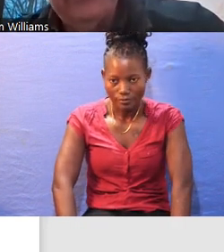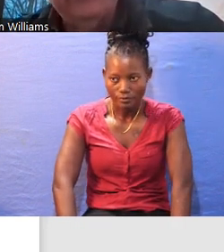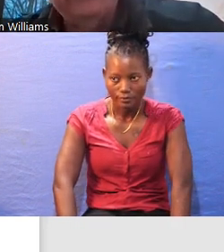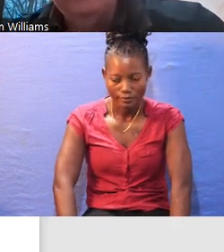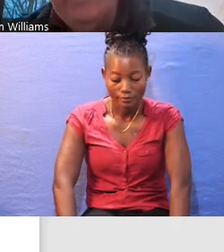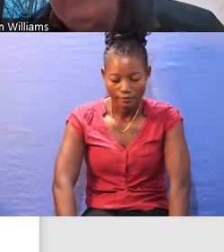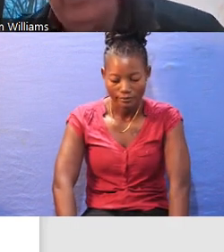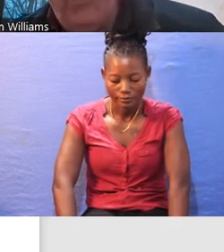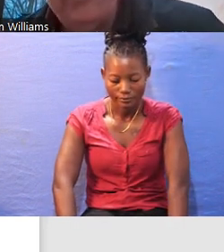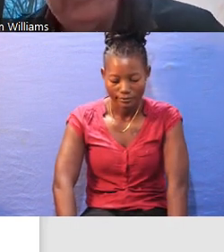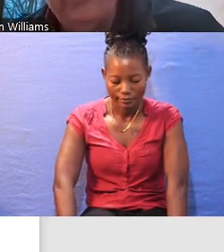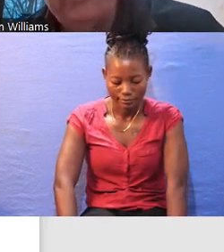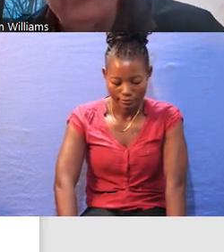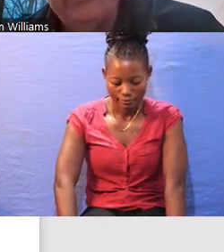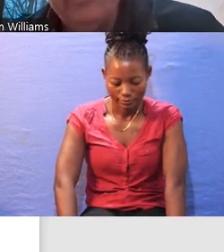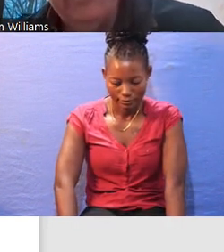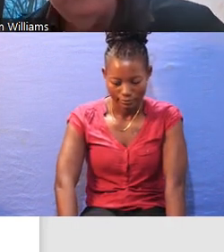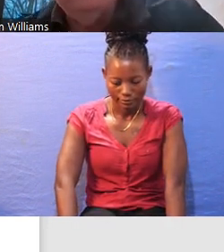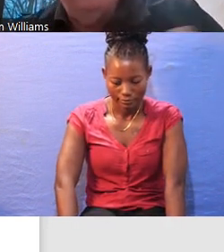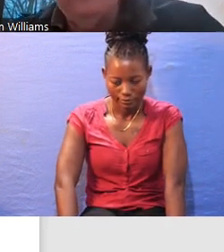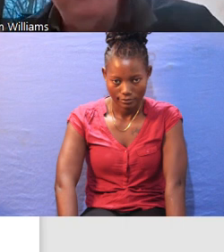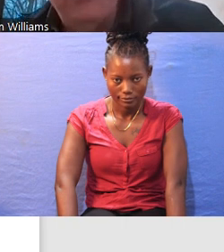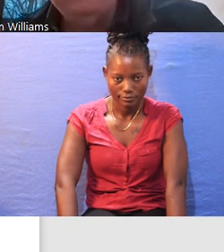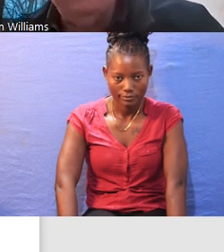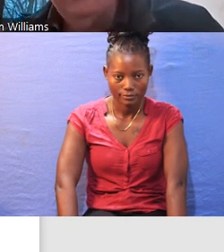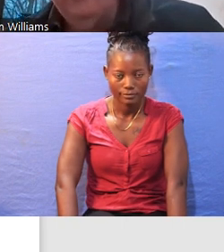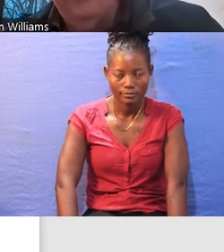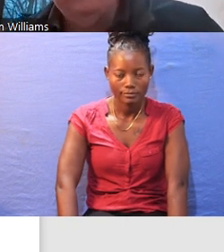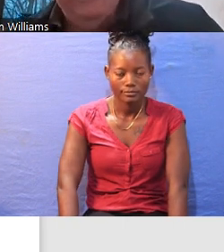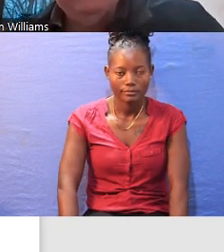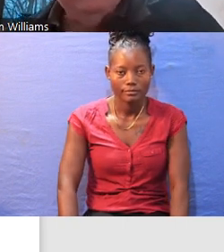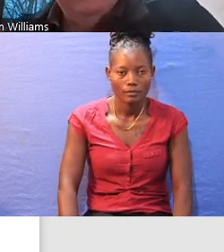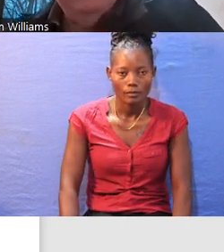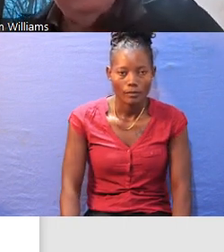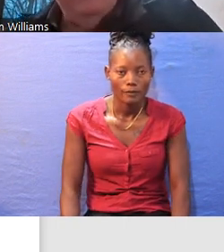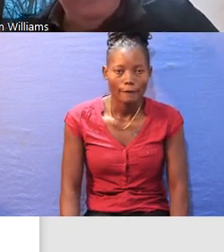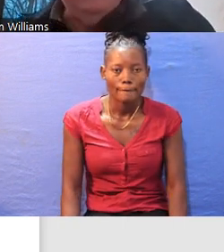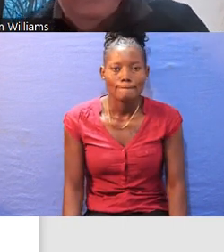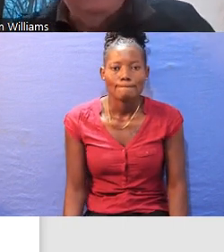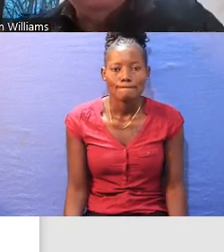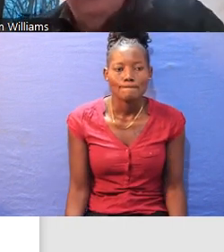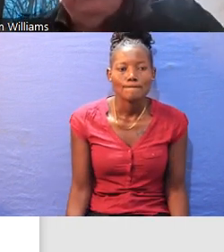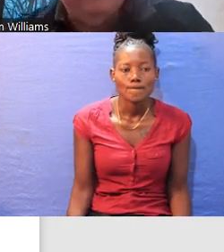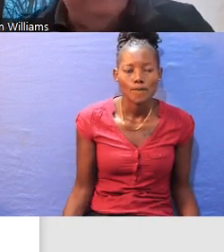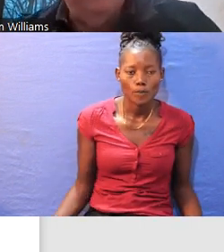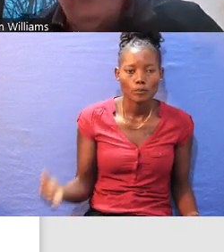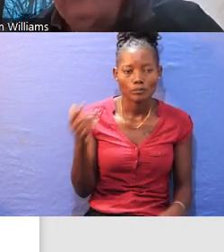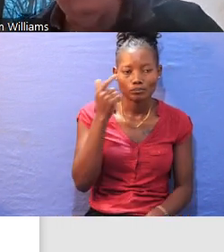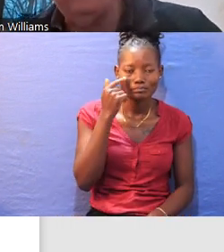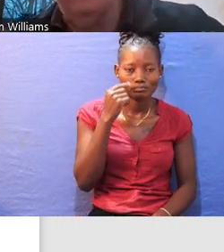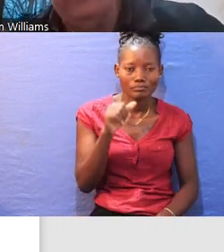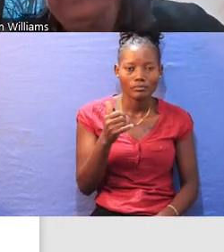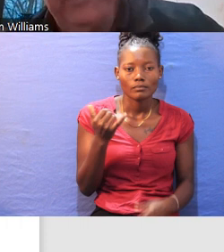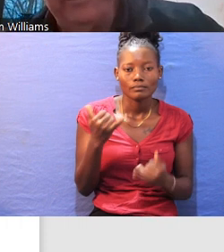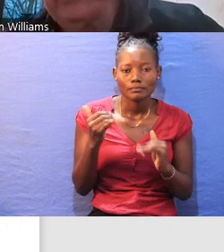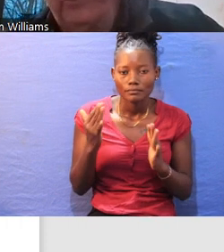meaningless. I call it washing dishes. You're just going through motions. I see athletes, they sit back and they twist back and forth.